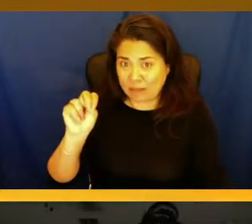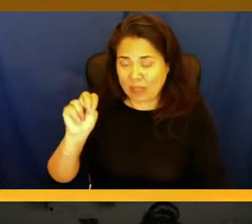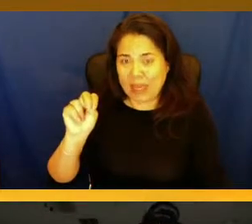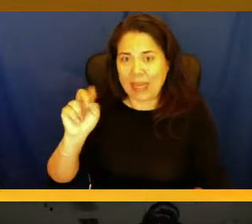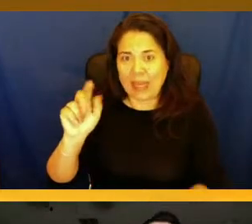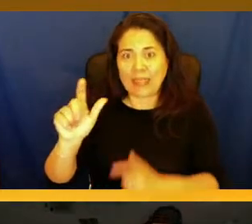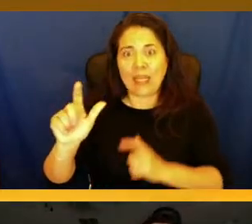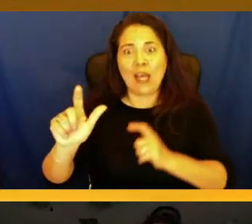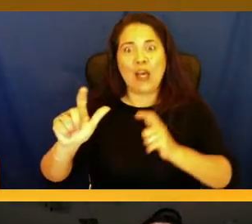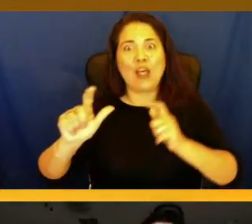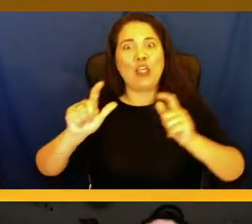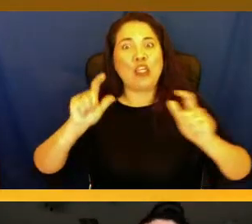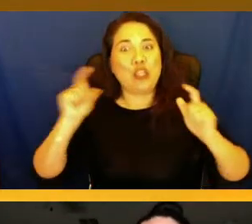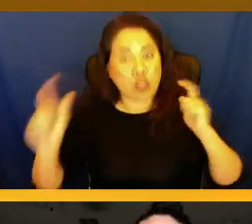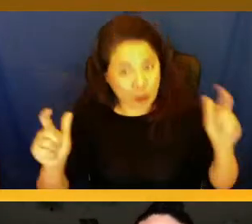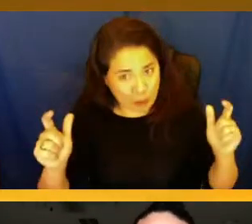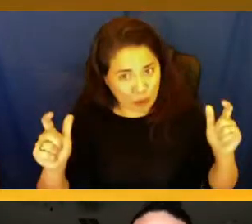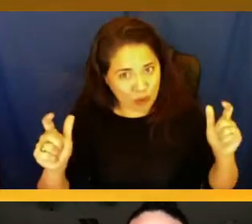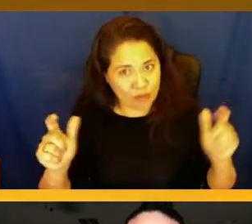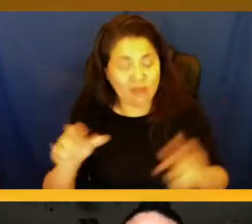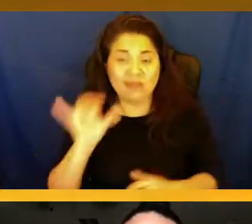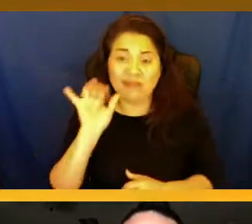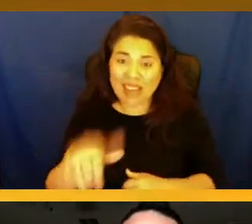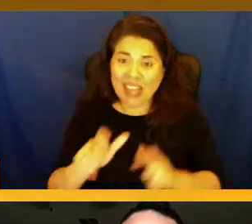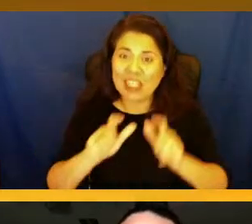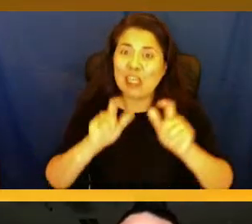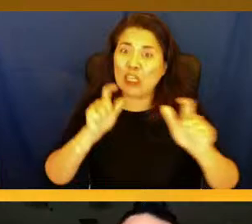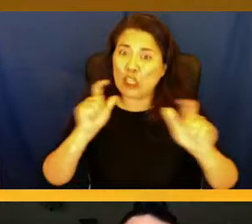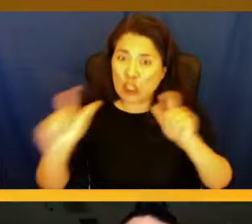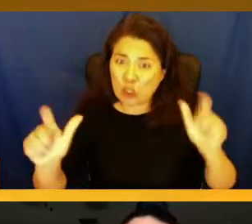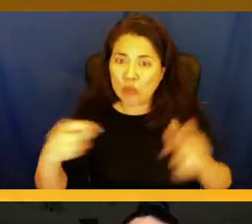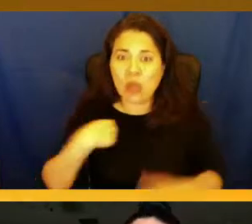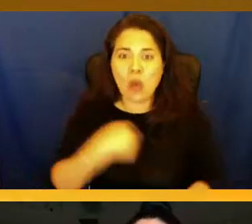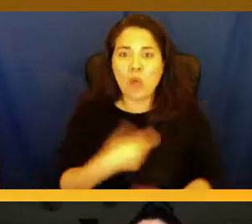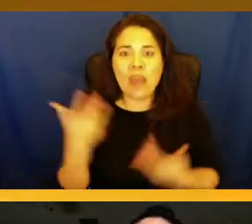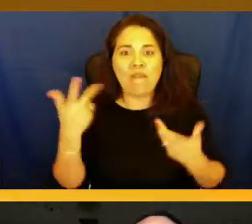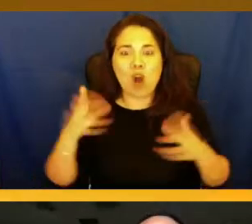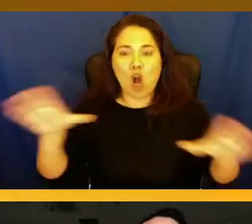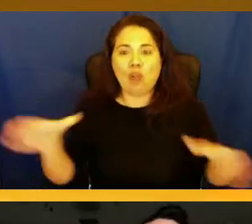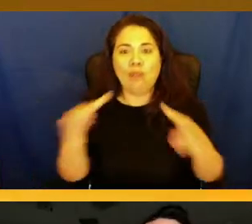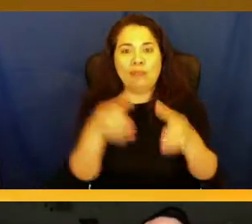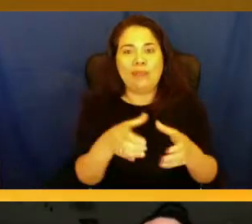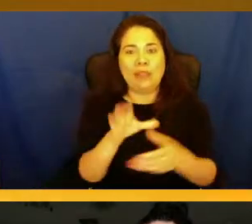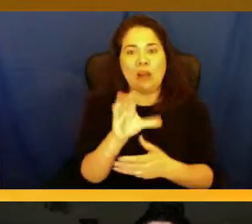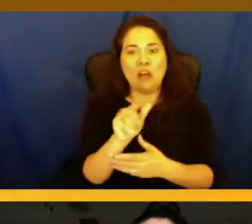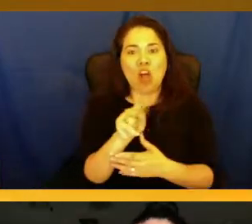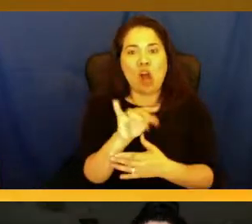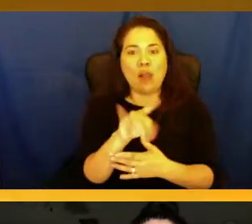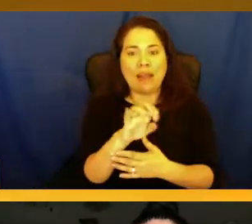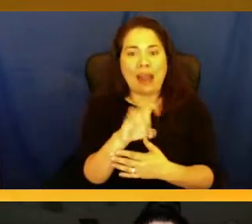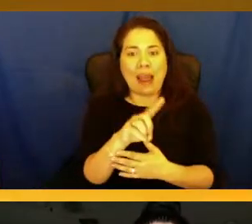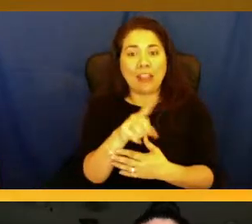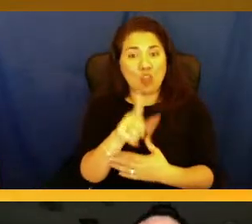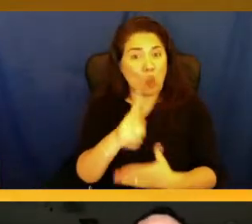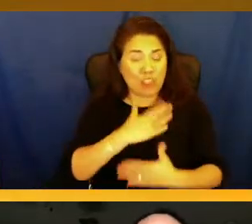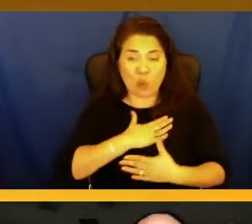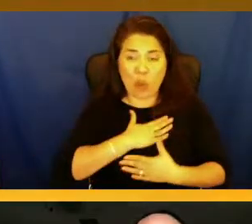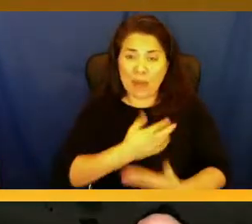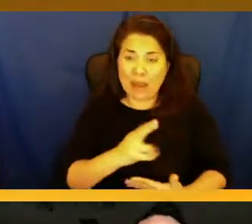huge. I mean, it's huge because we've all been colonized, whether we want to admit it or not. We've taken